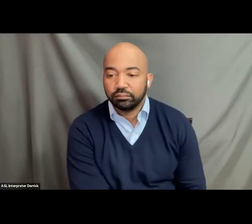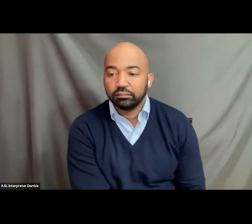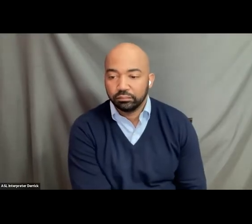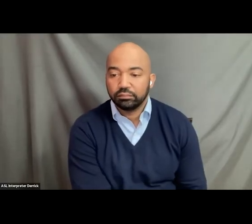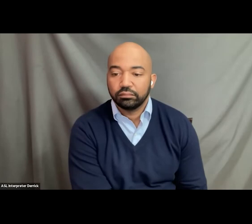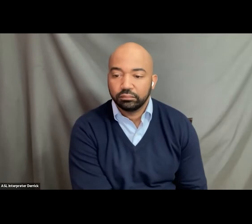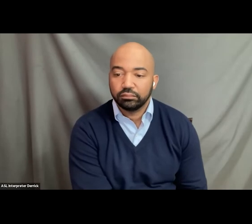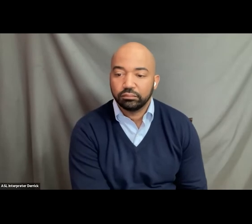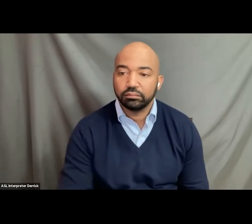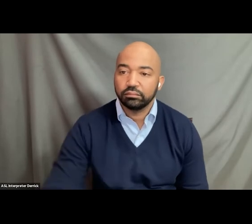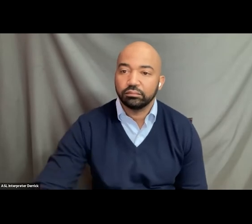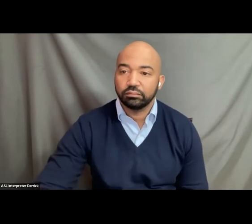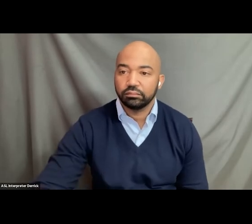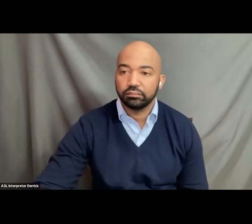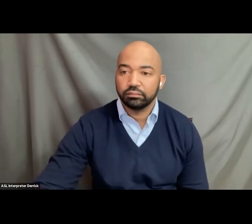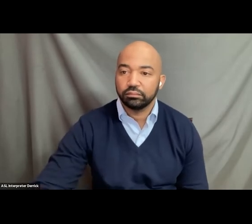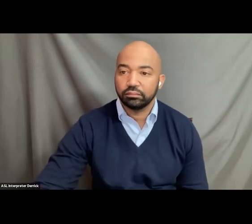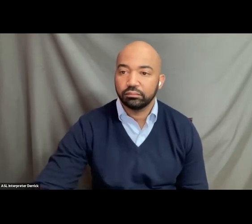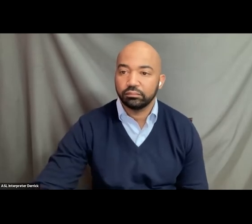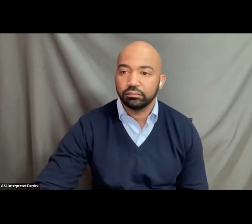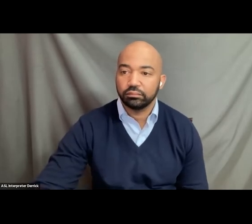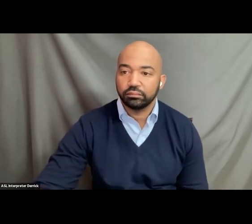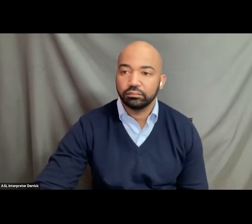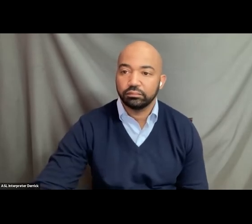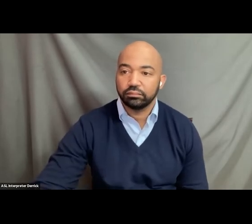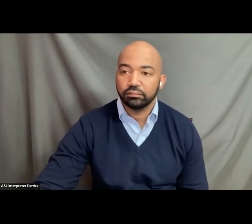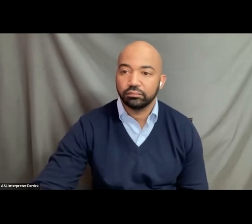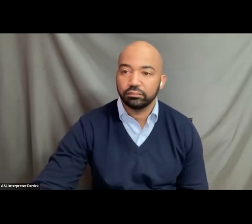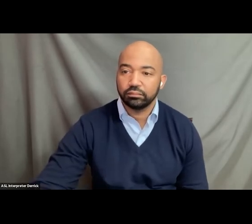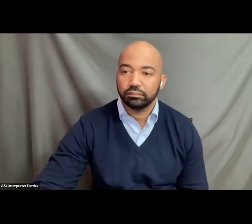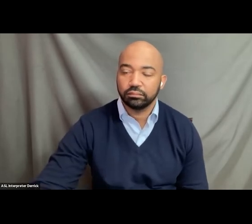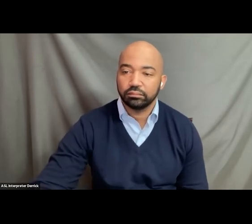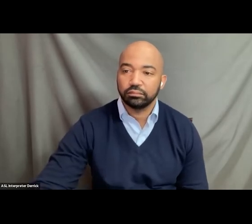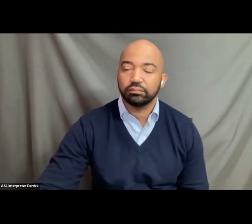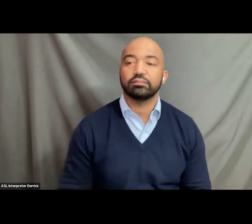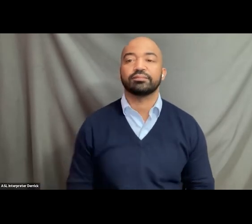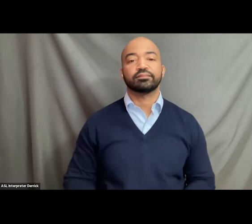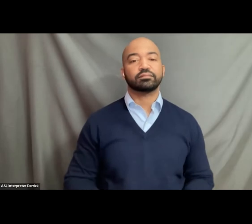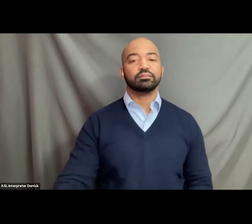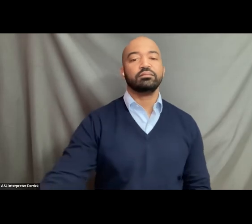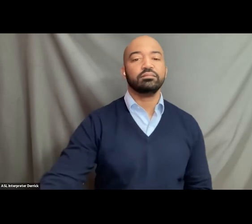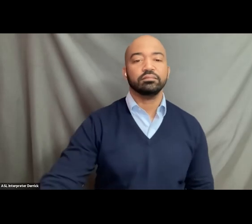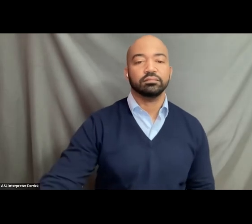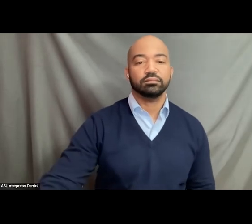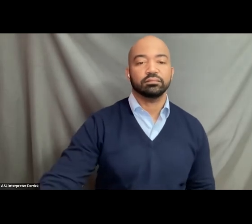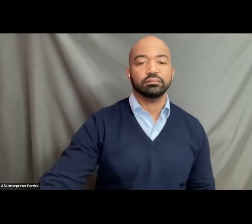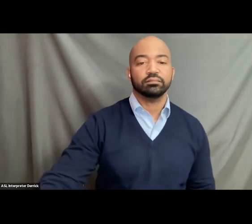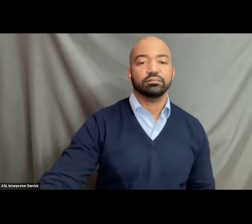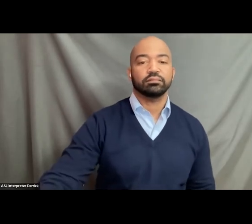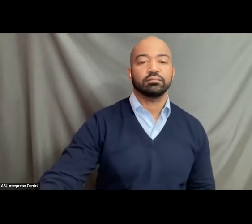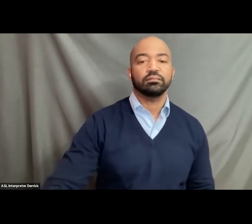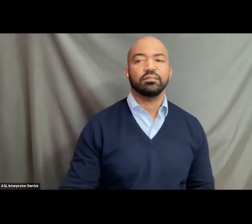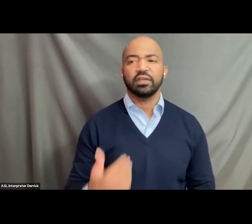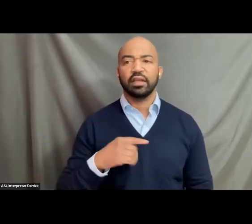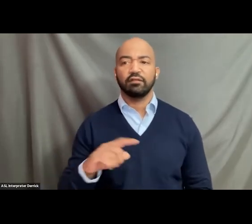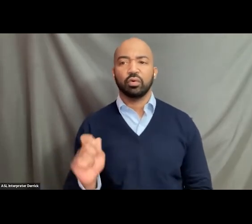Thank you very much. Thank you very much. Thanks for this nice presentation. We have a question on the chat. It says, alt text